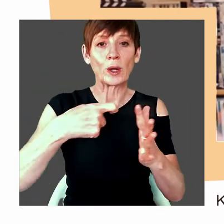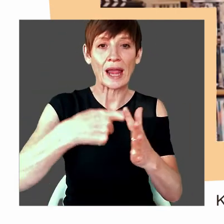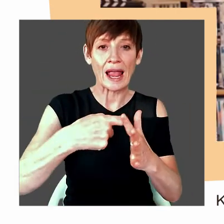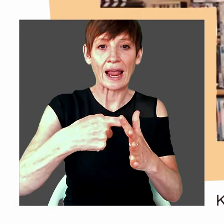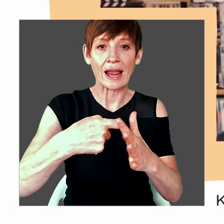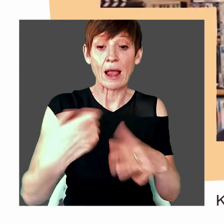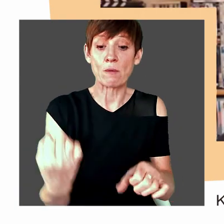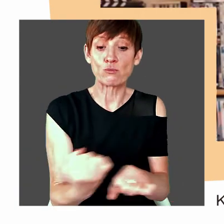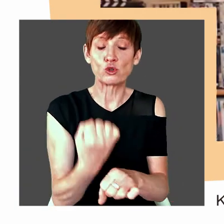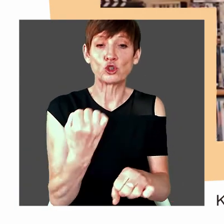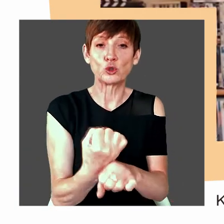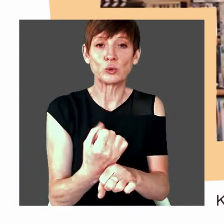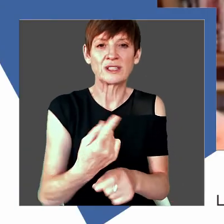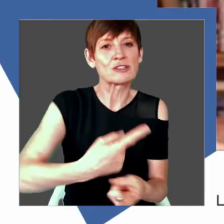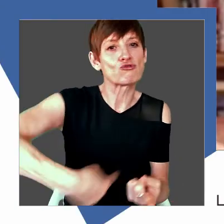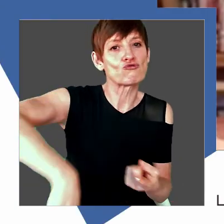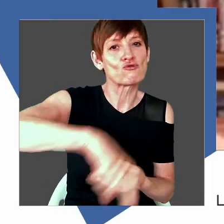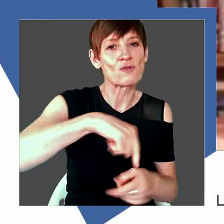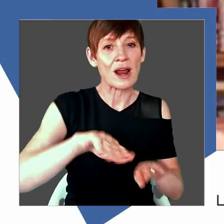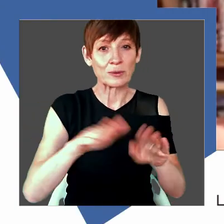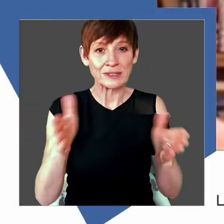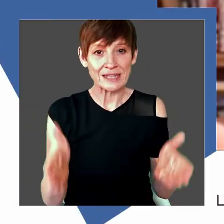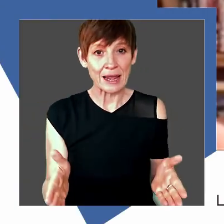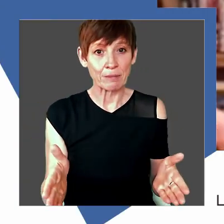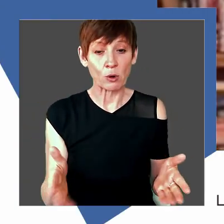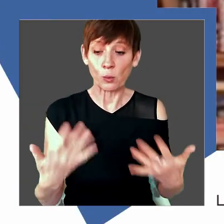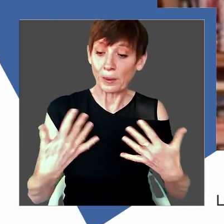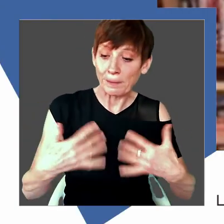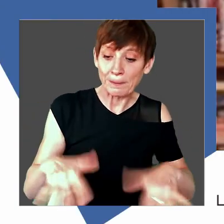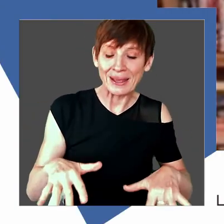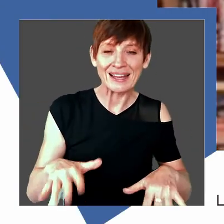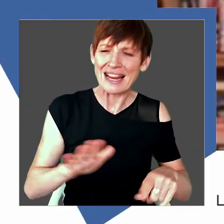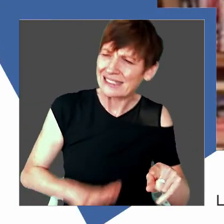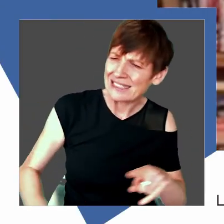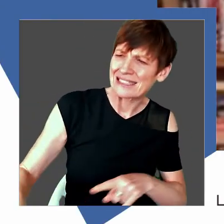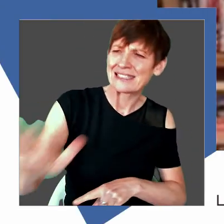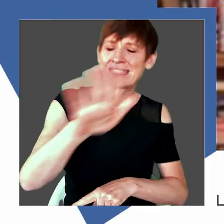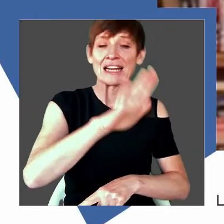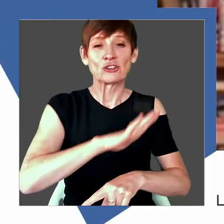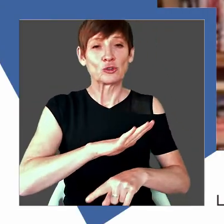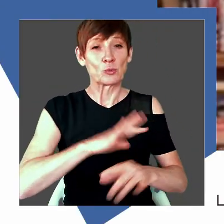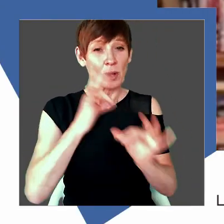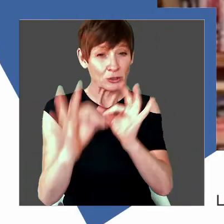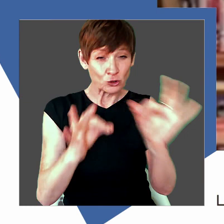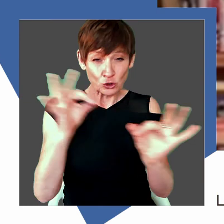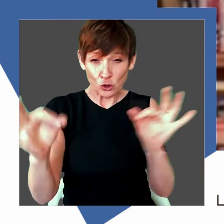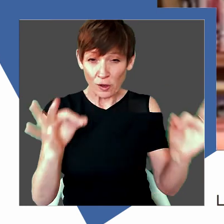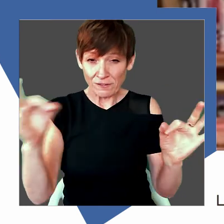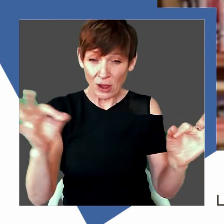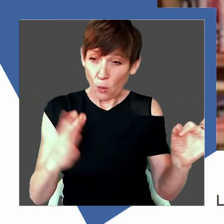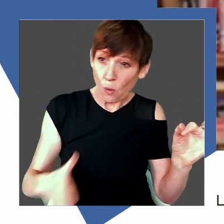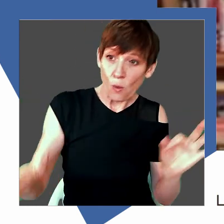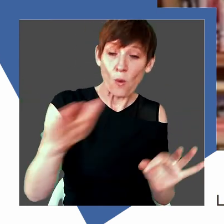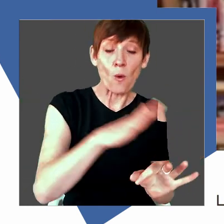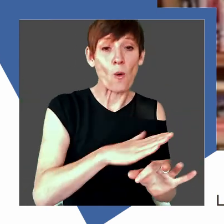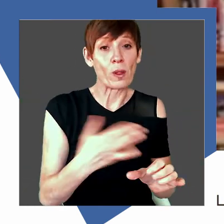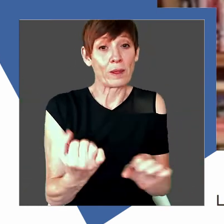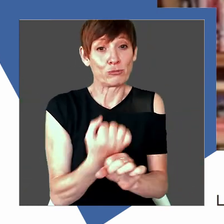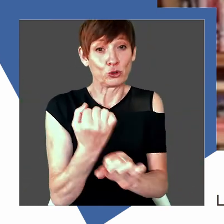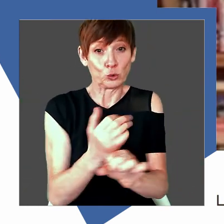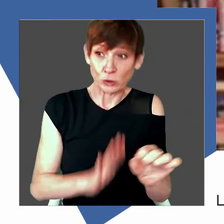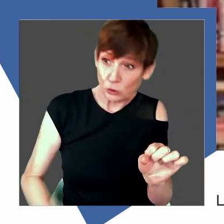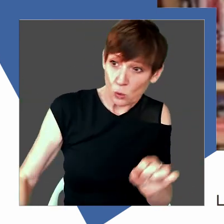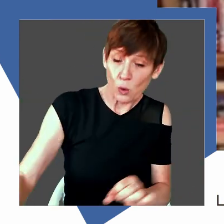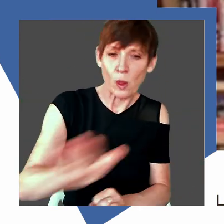We launched a nationwide survey, surveying every independent film producer in the country and asking questions about accessibility